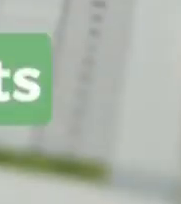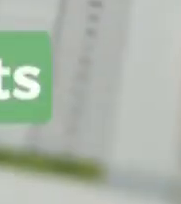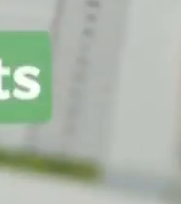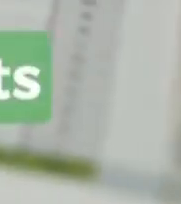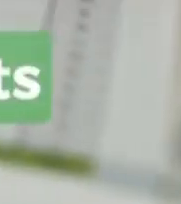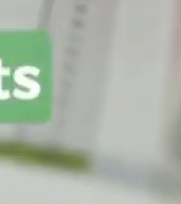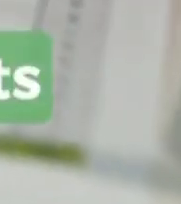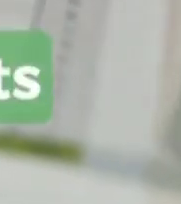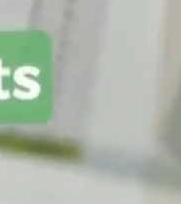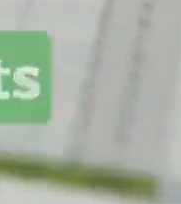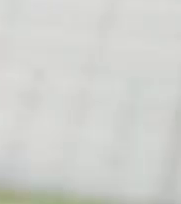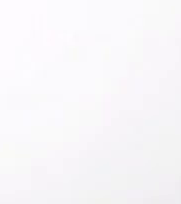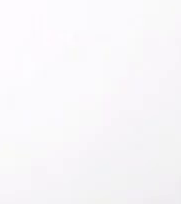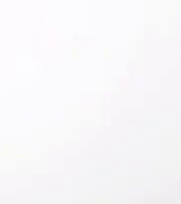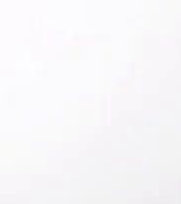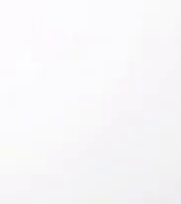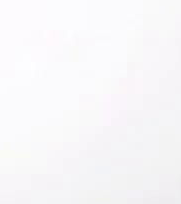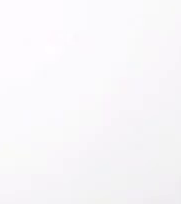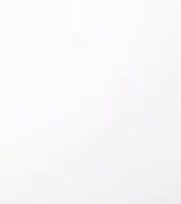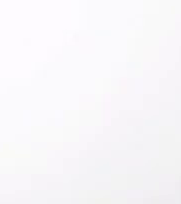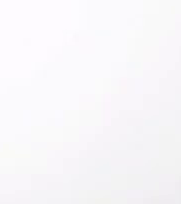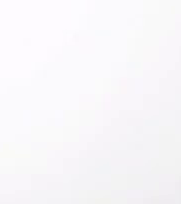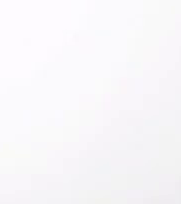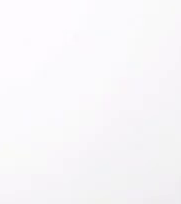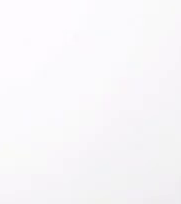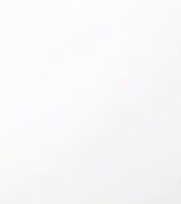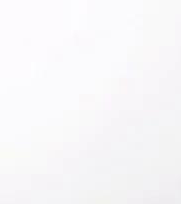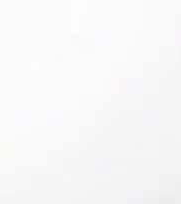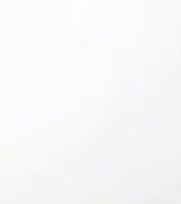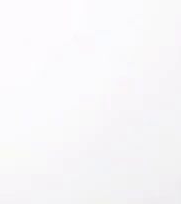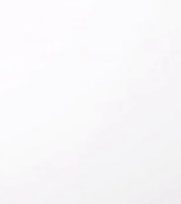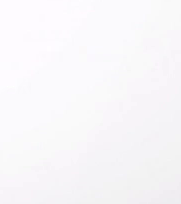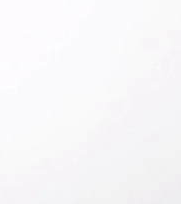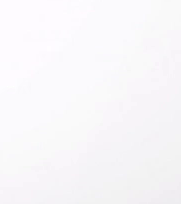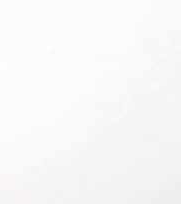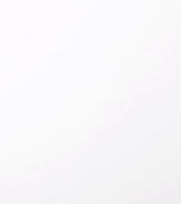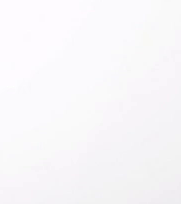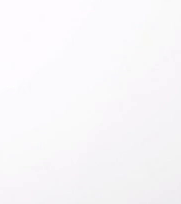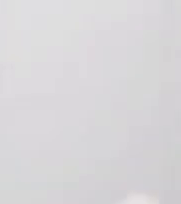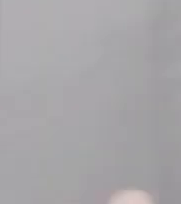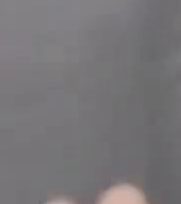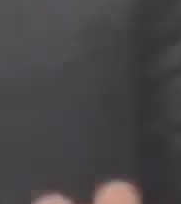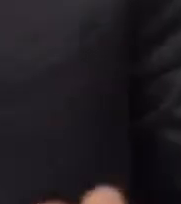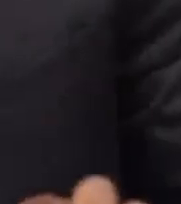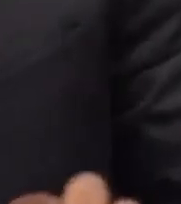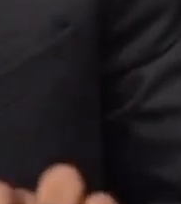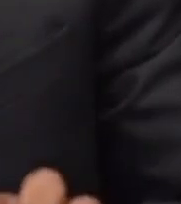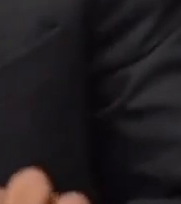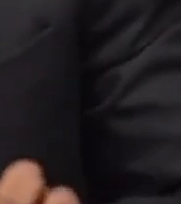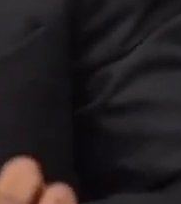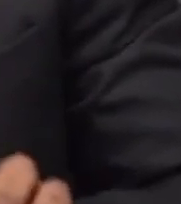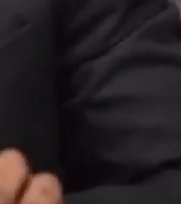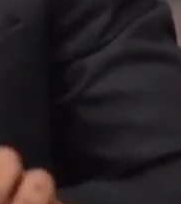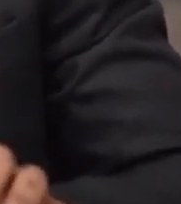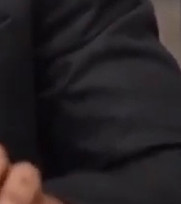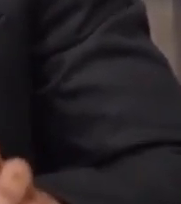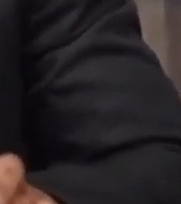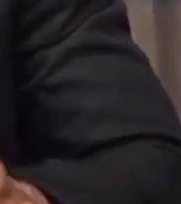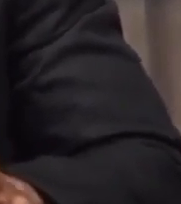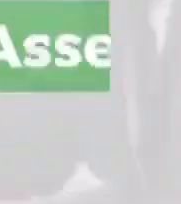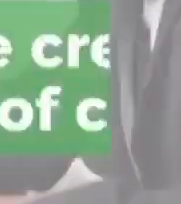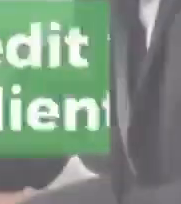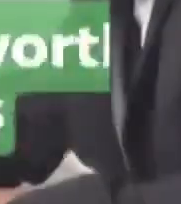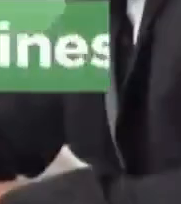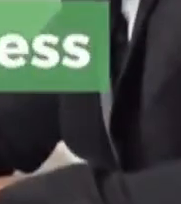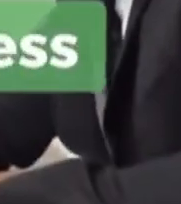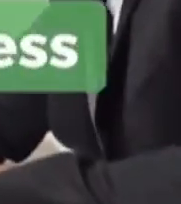credit reports that empower financial institutions, lenders, and credit providers. Our rich credit information allows